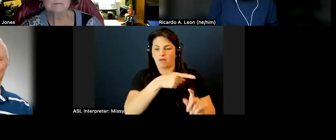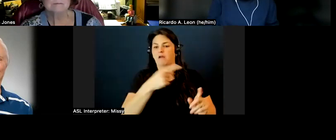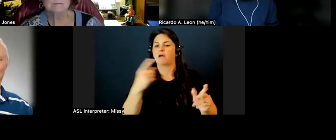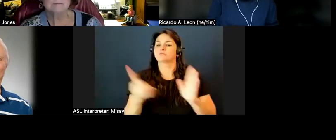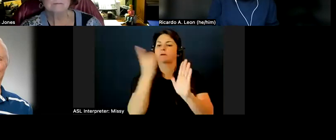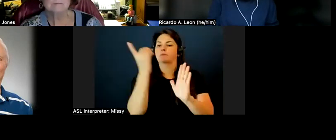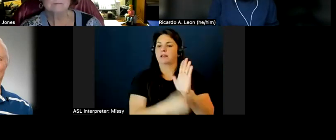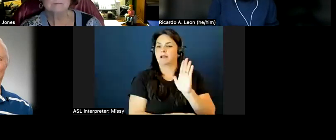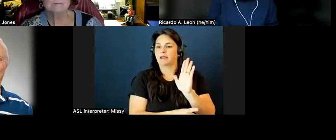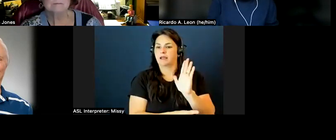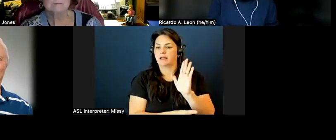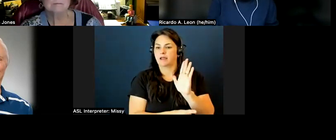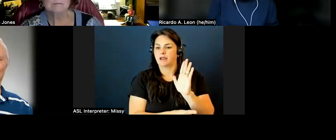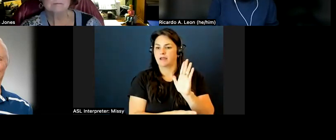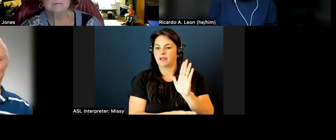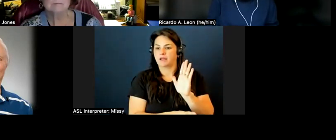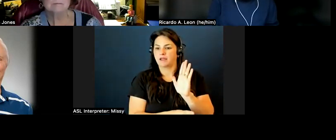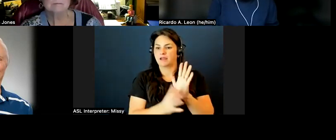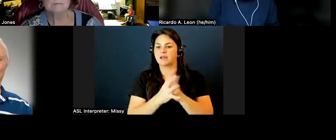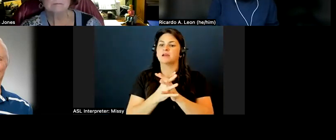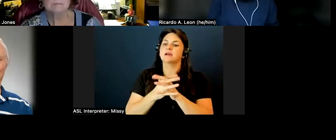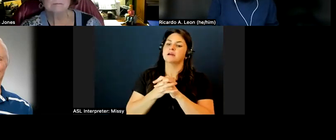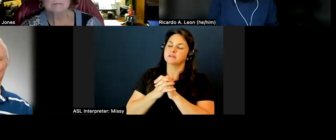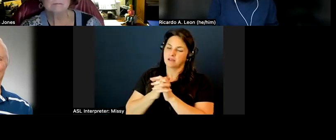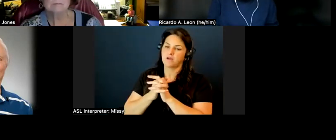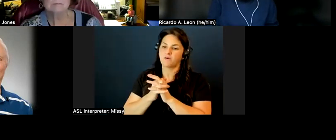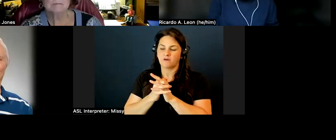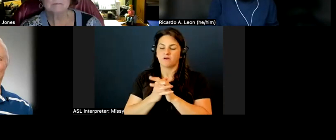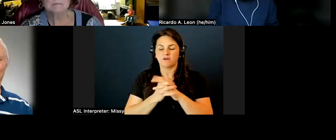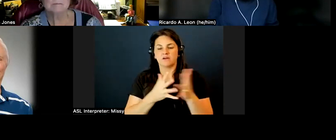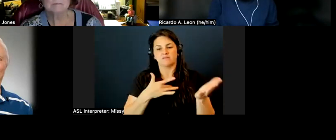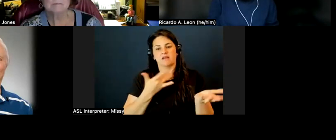We, in some cases, in some ways, do them a disservice.